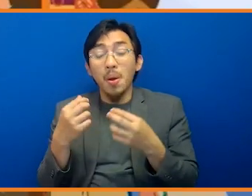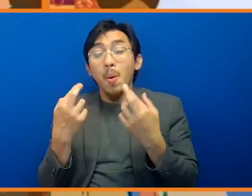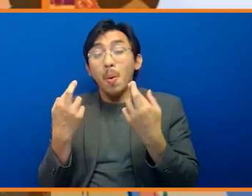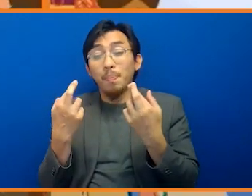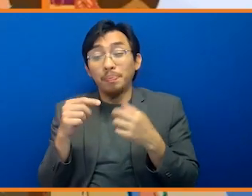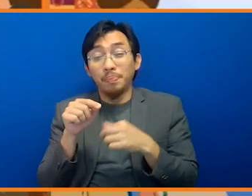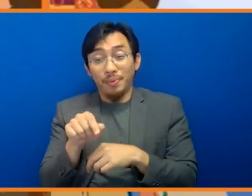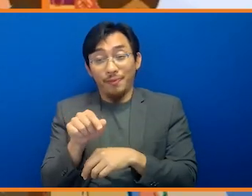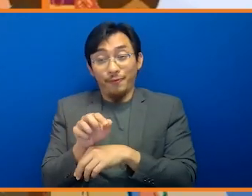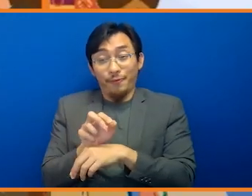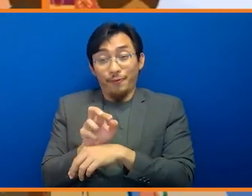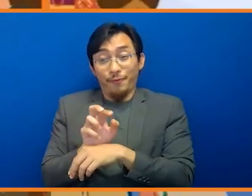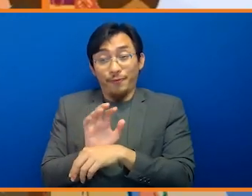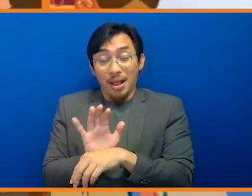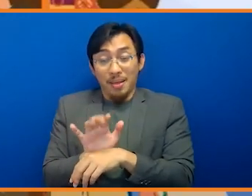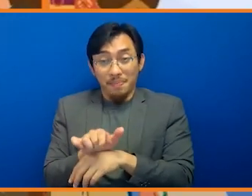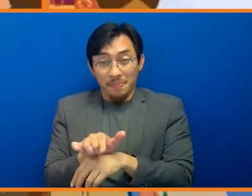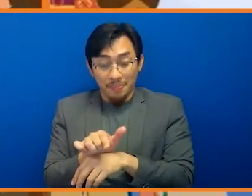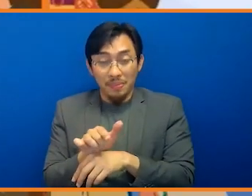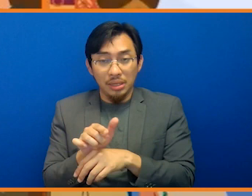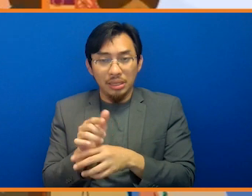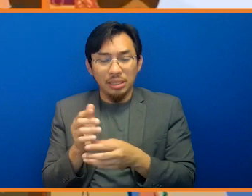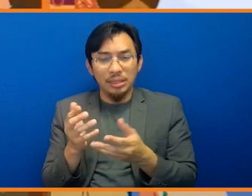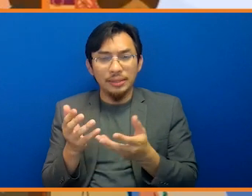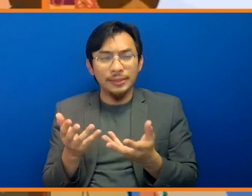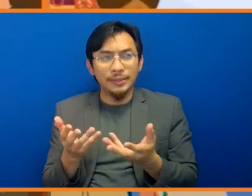field has been